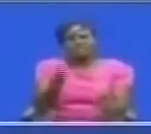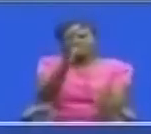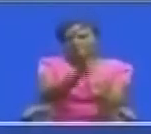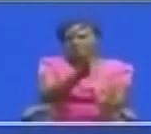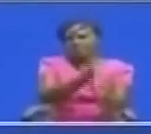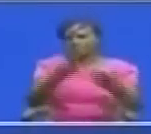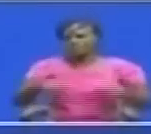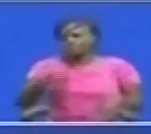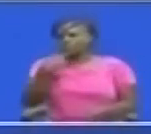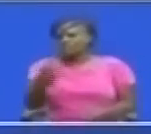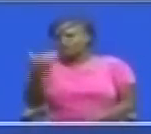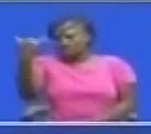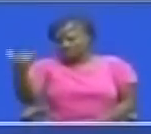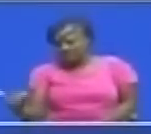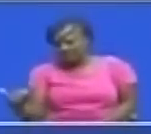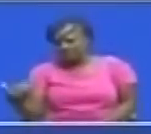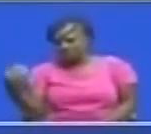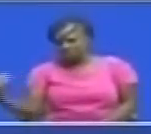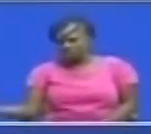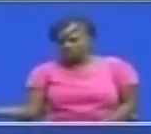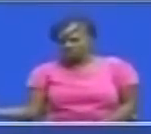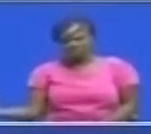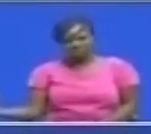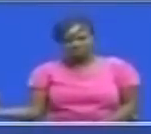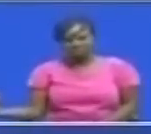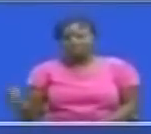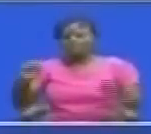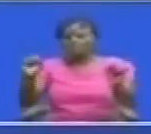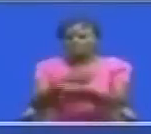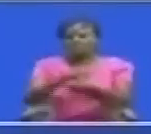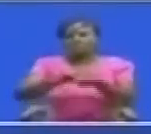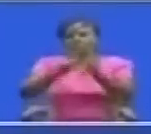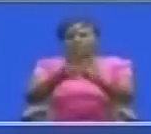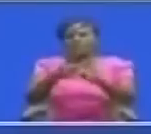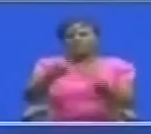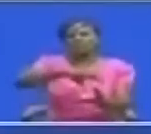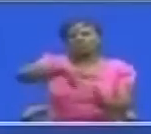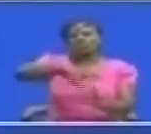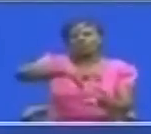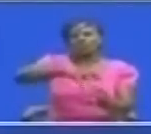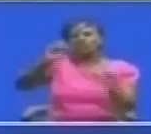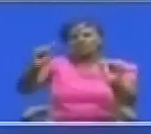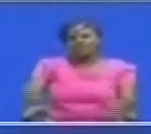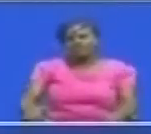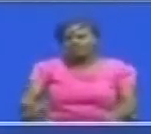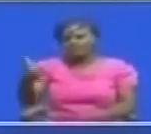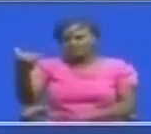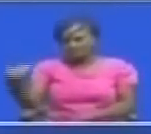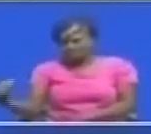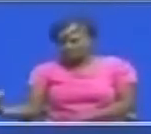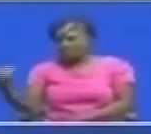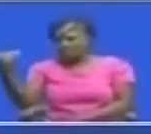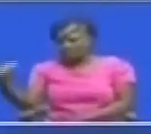Psychologists argue that young children cannot be changed, but you can confuse them. And young